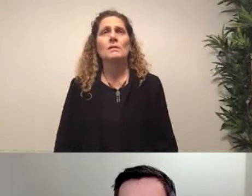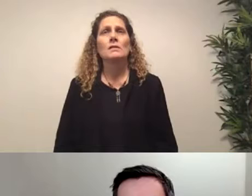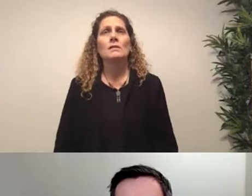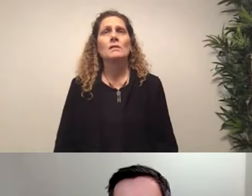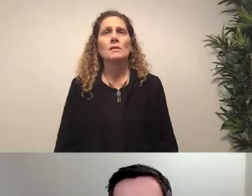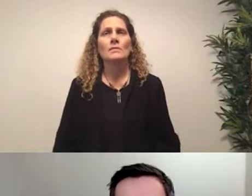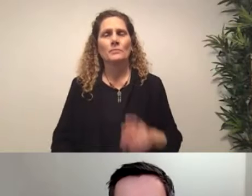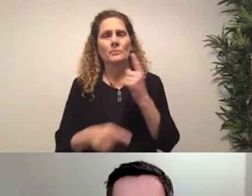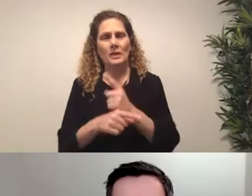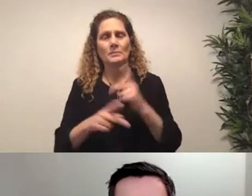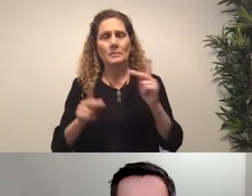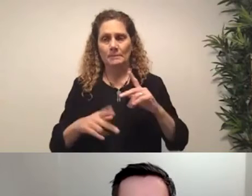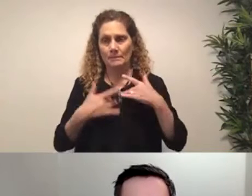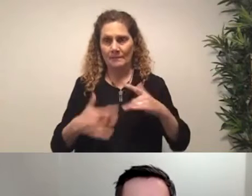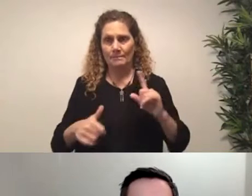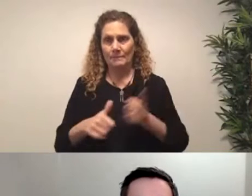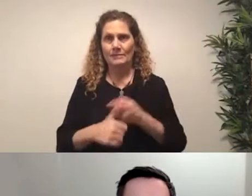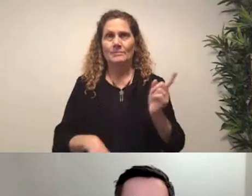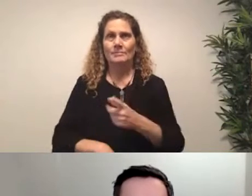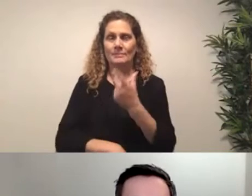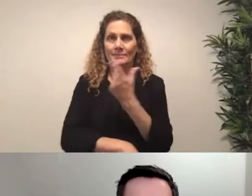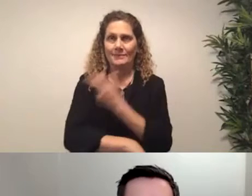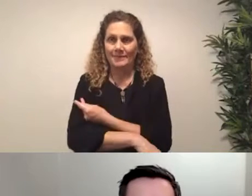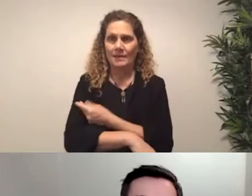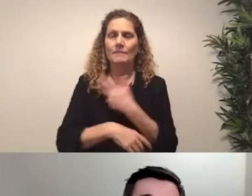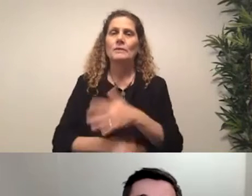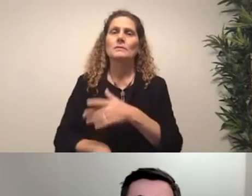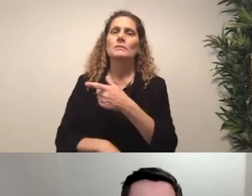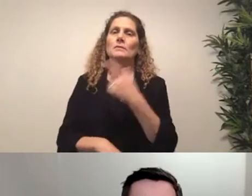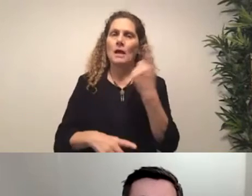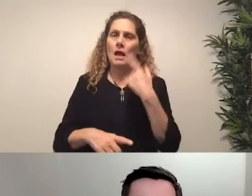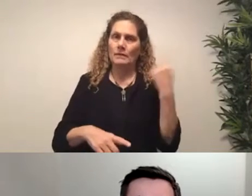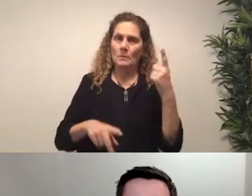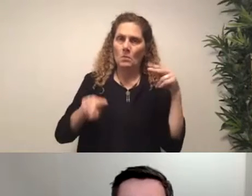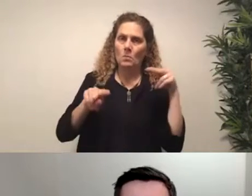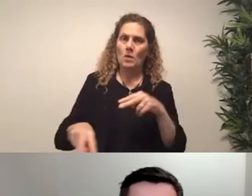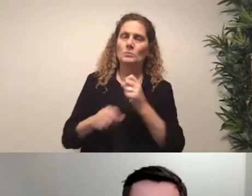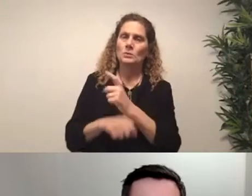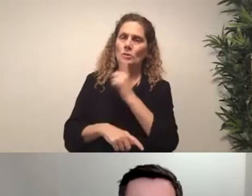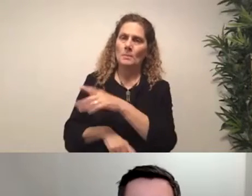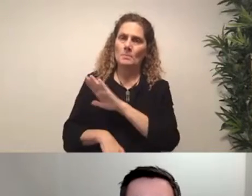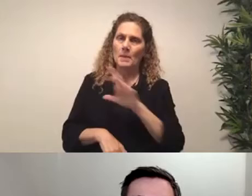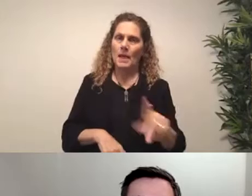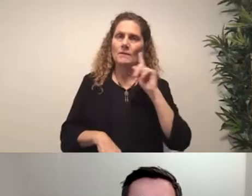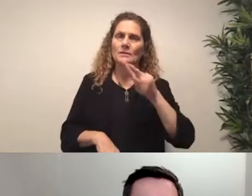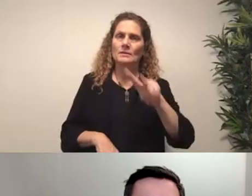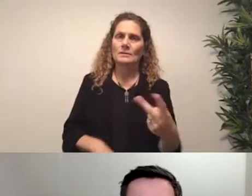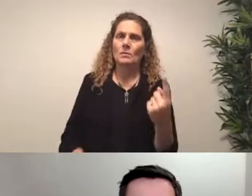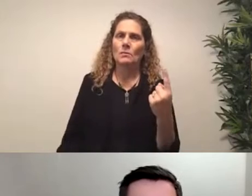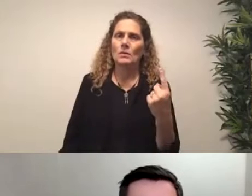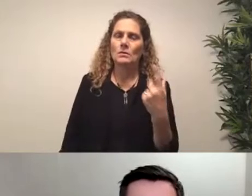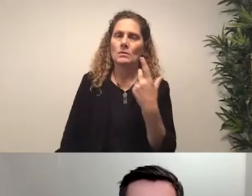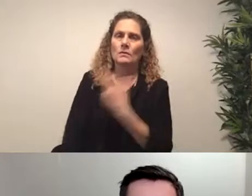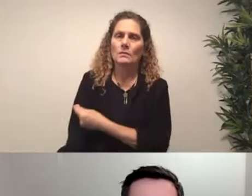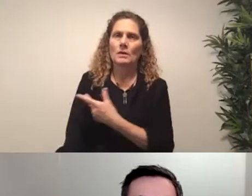Sure. So right now the vaccine rollout is with that 1A group, which is a pretty contained population, somebody who works for a healthcare system, somebody who